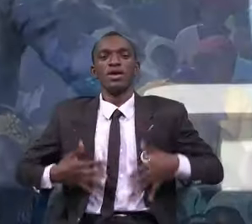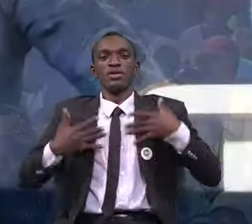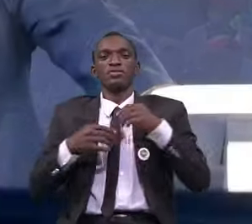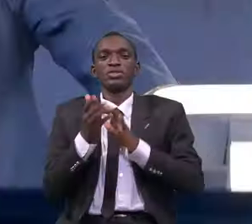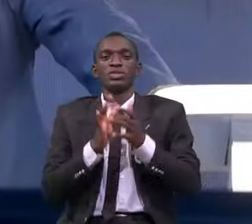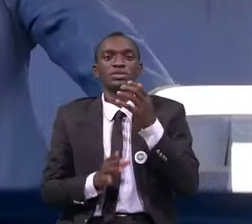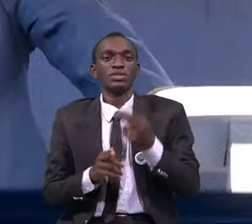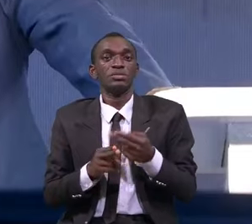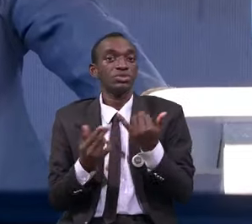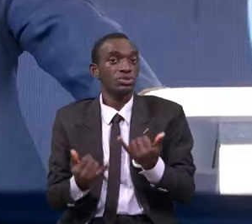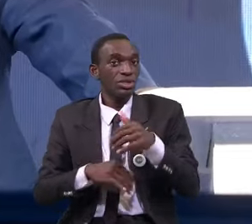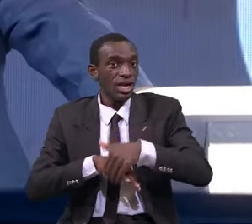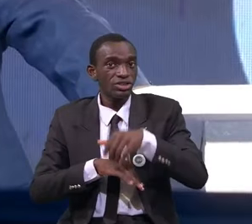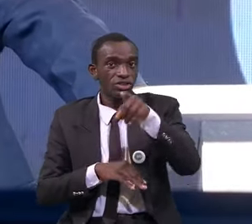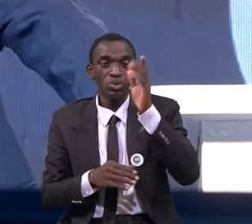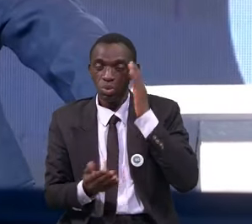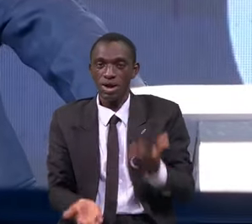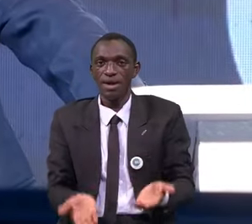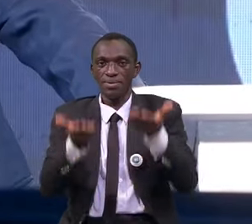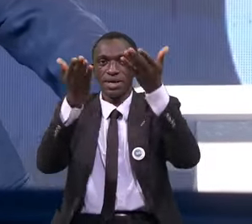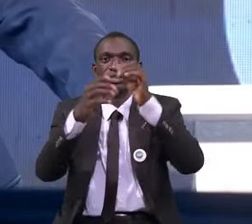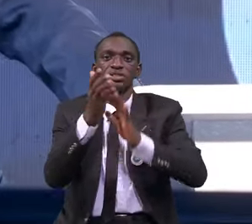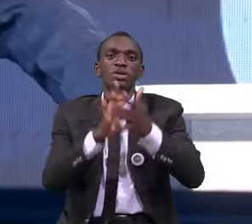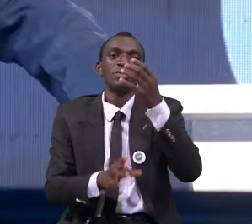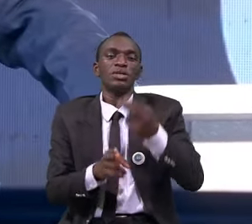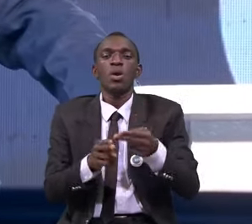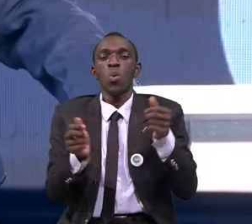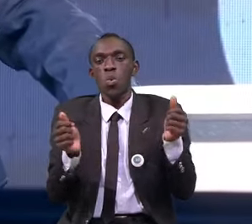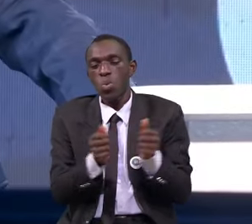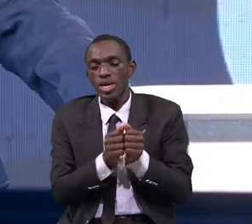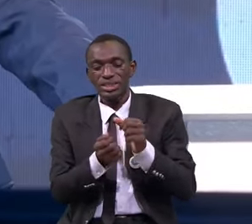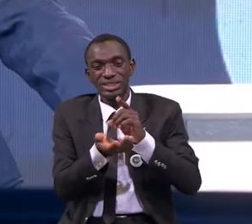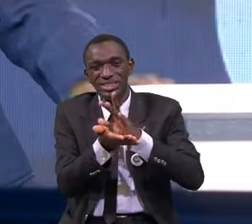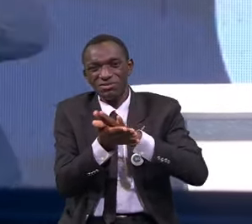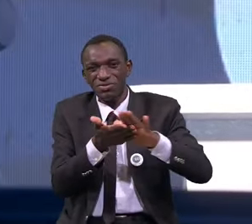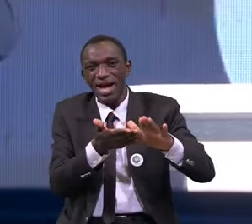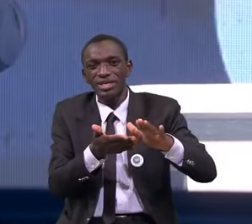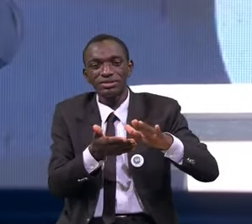Tonight you are going to arise with divine decisive triumph